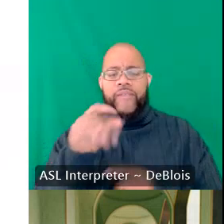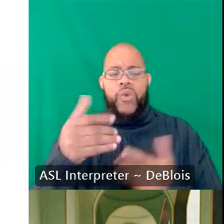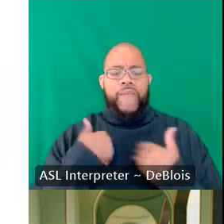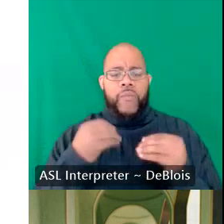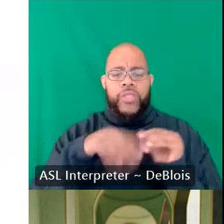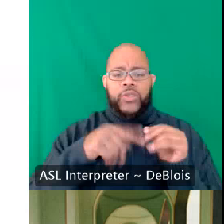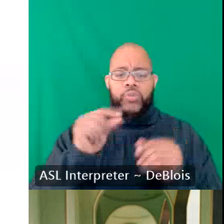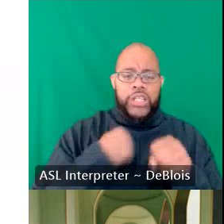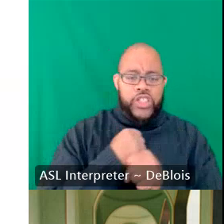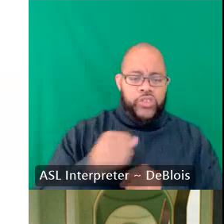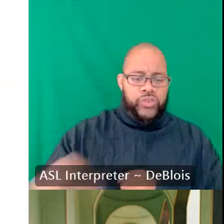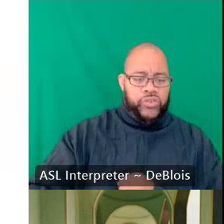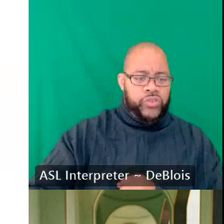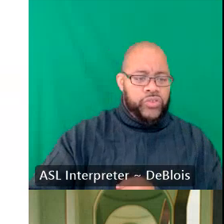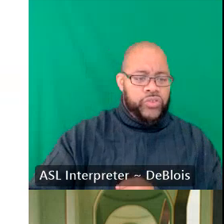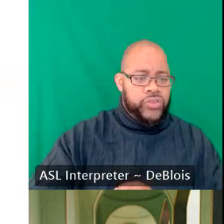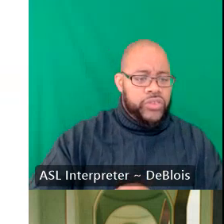20 years in budget?